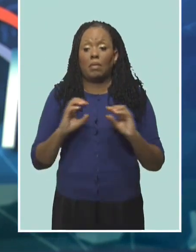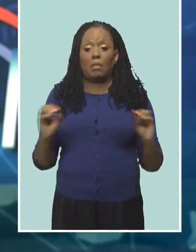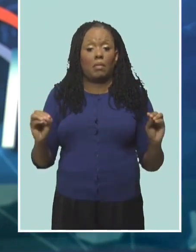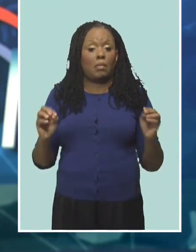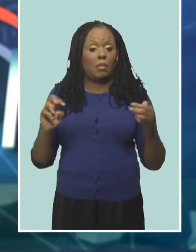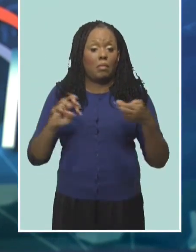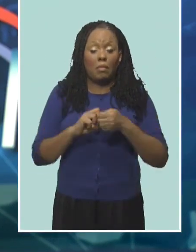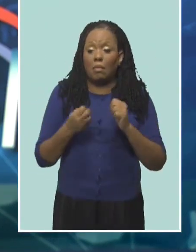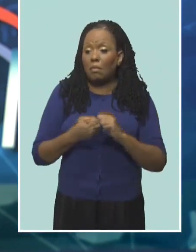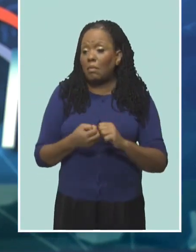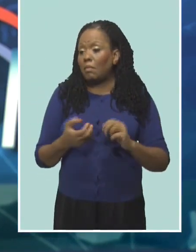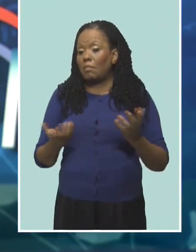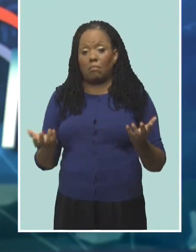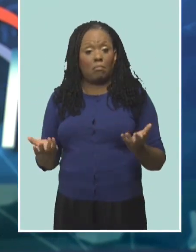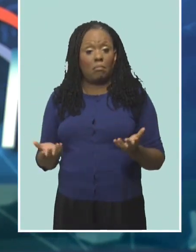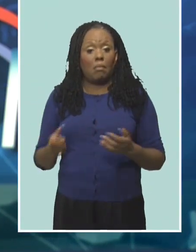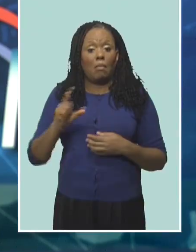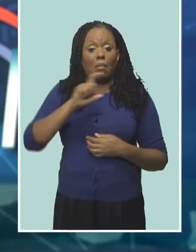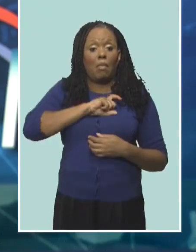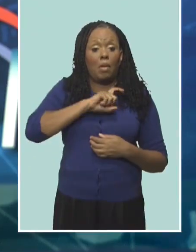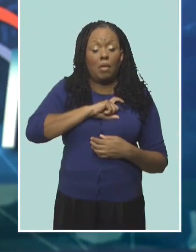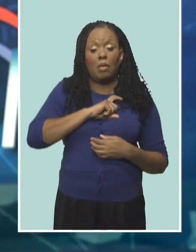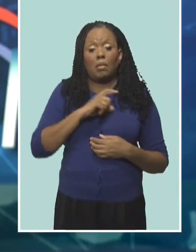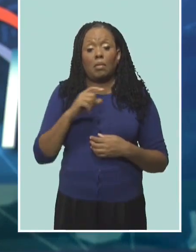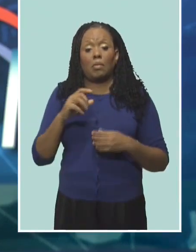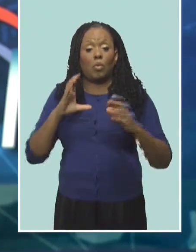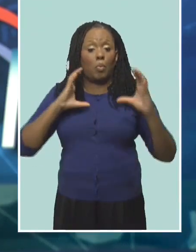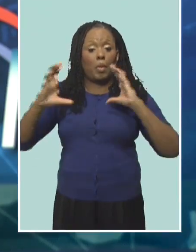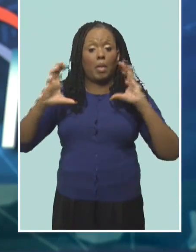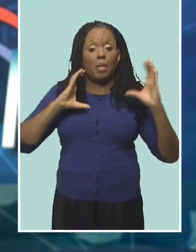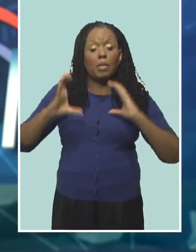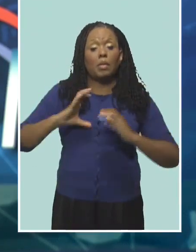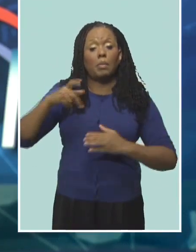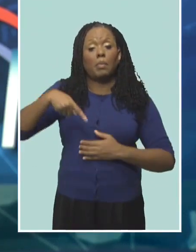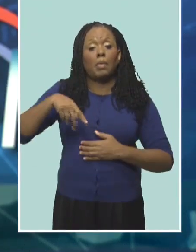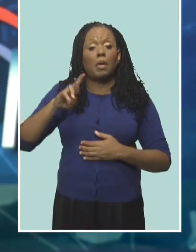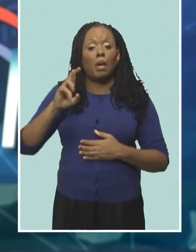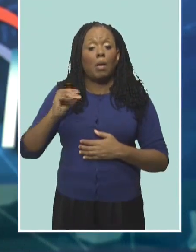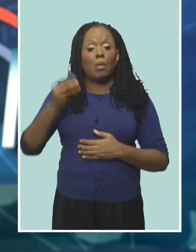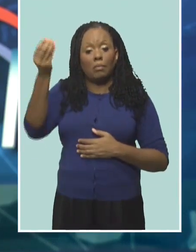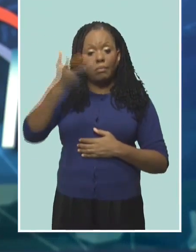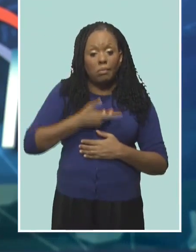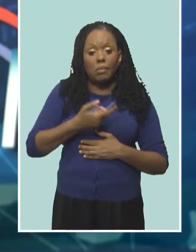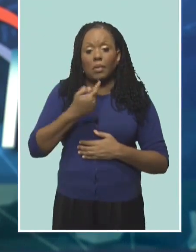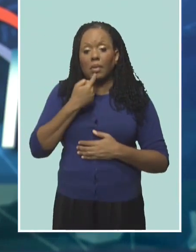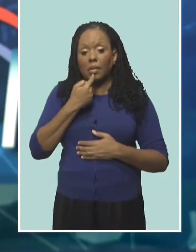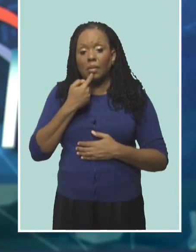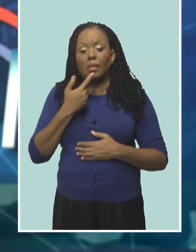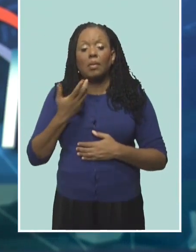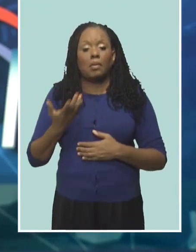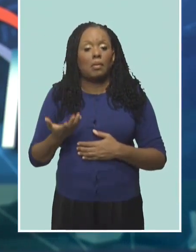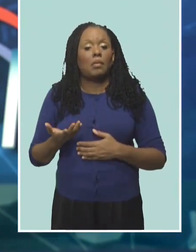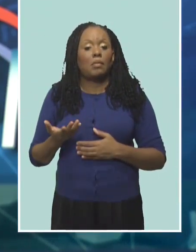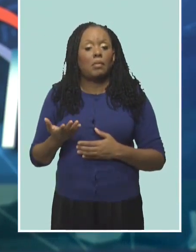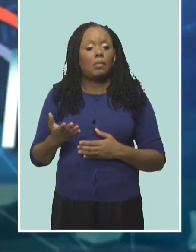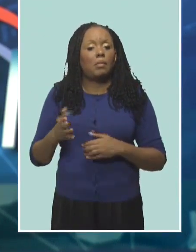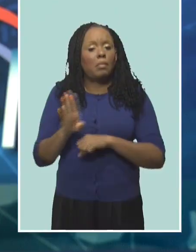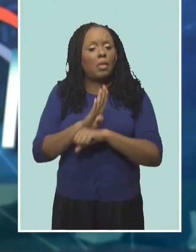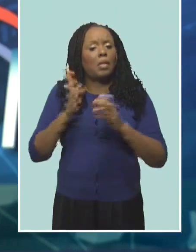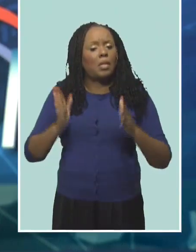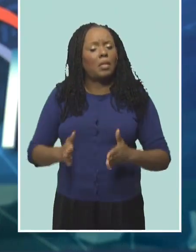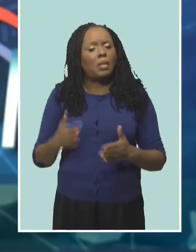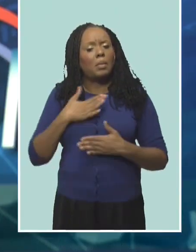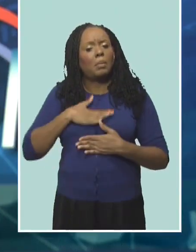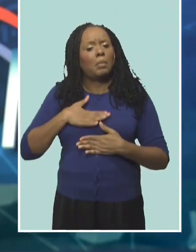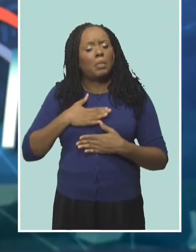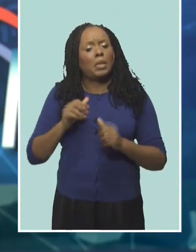so far. That's according to Police Communications and Public Affairs Officer Inspector Rodney Innes, who's encouraging Barbadians to keep